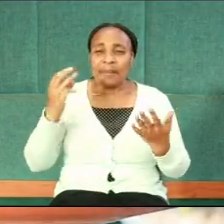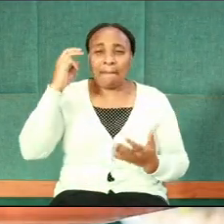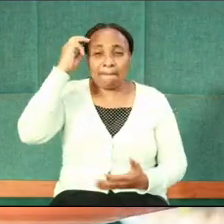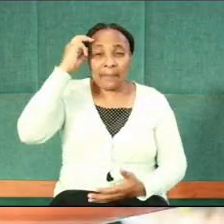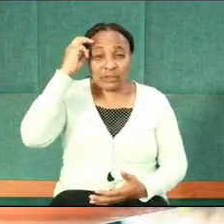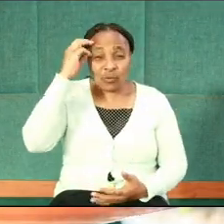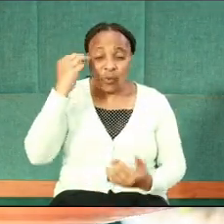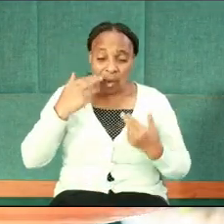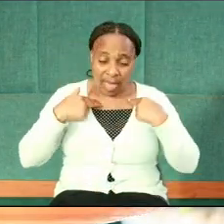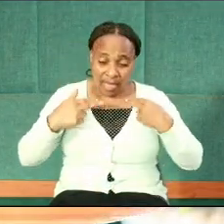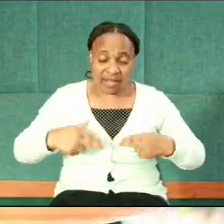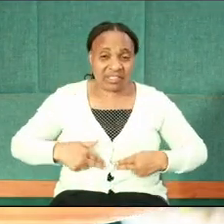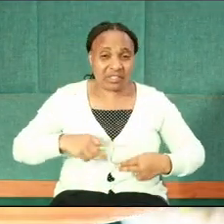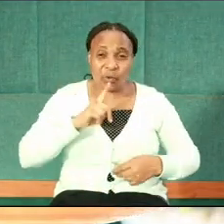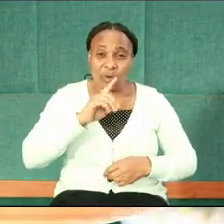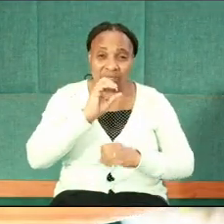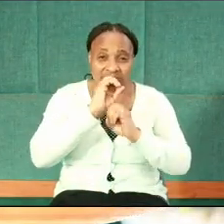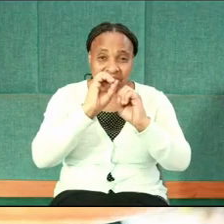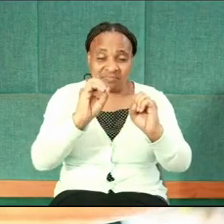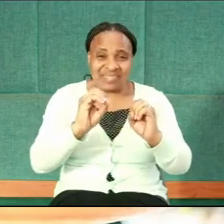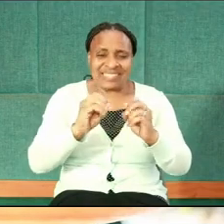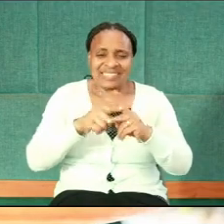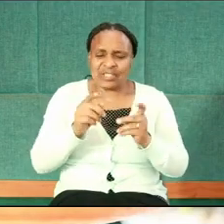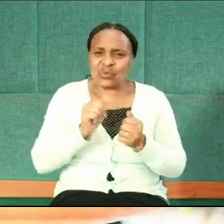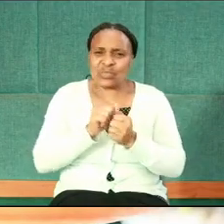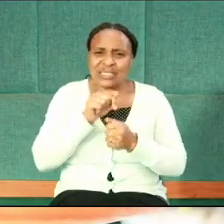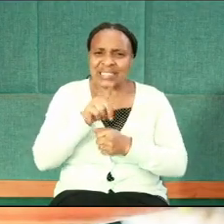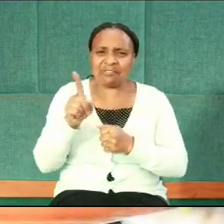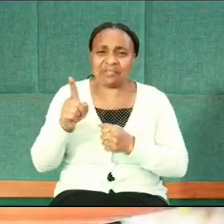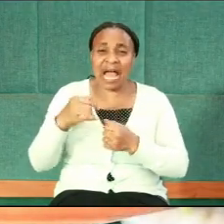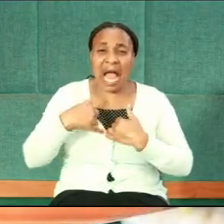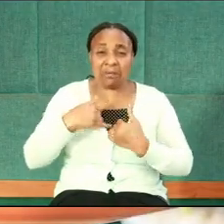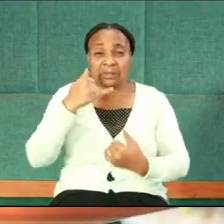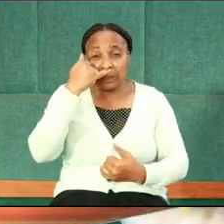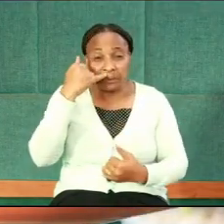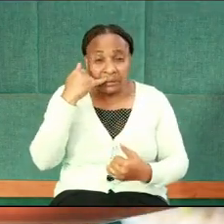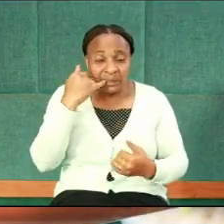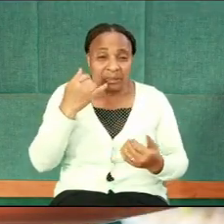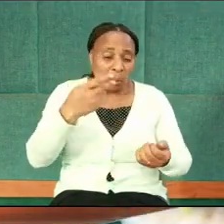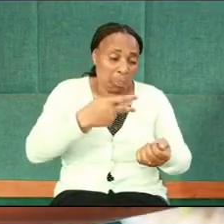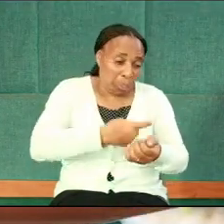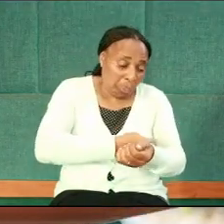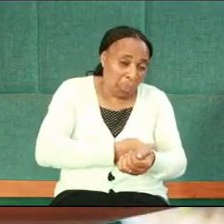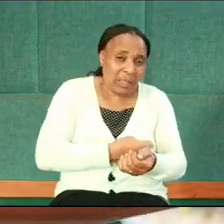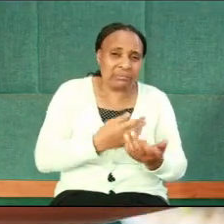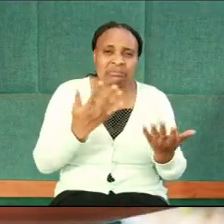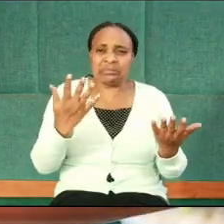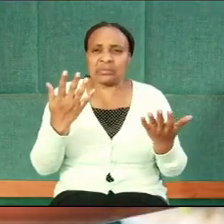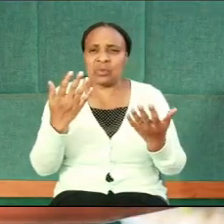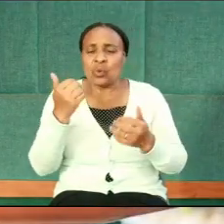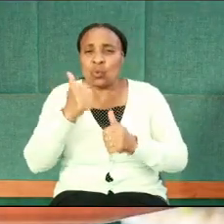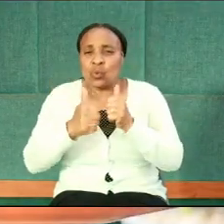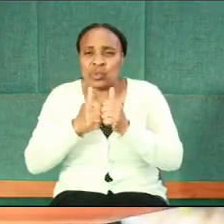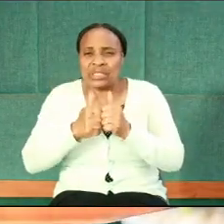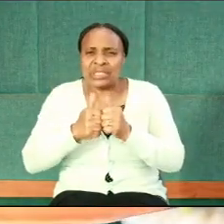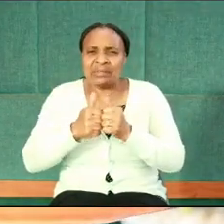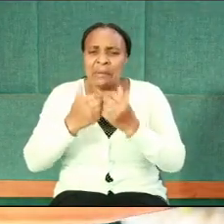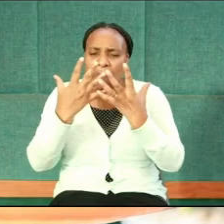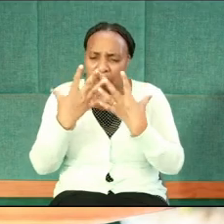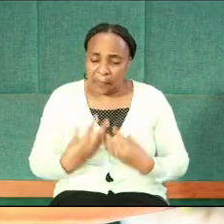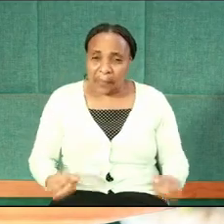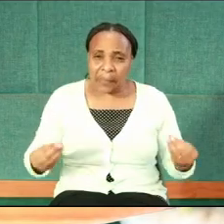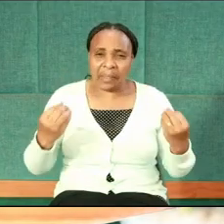health disorders. Starting from mood disorders, you can have substance-induced mood disorders, substance-induced anxiety